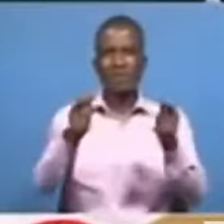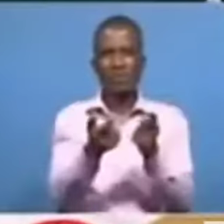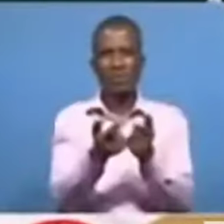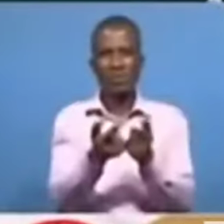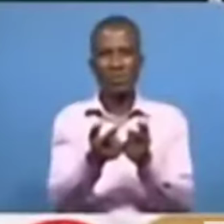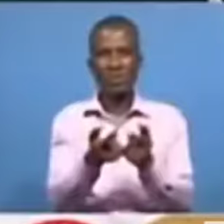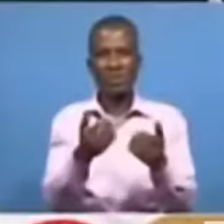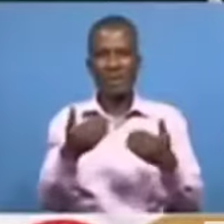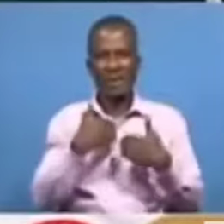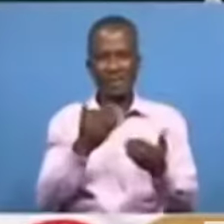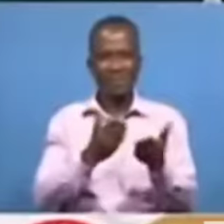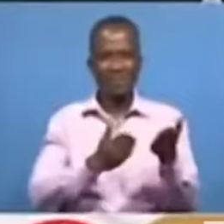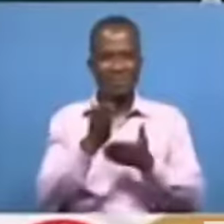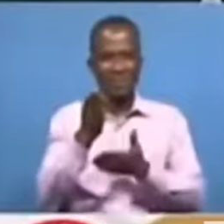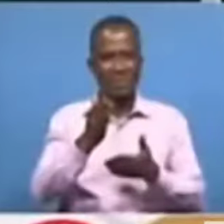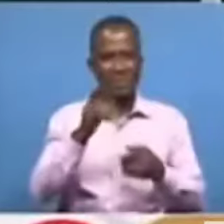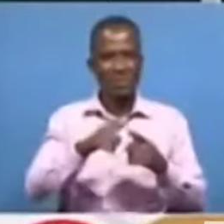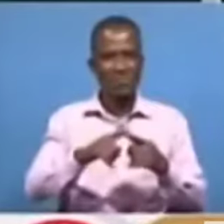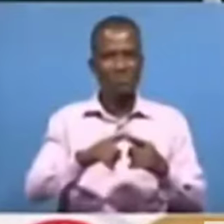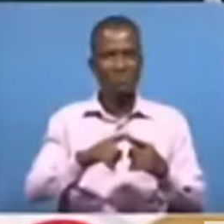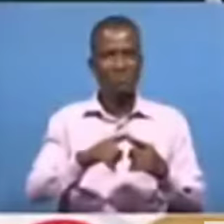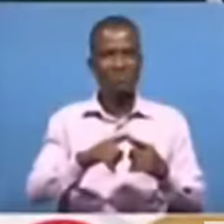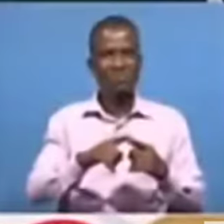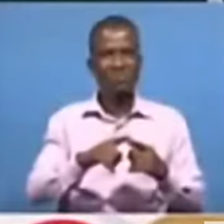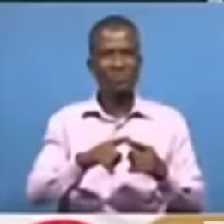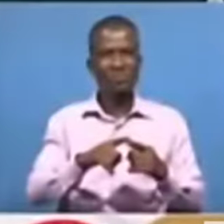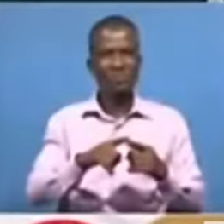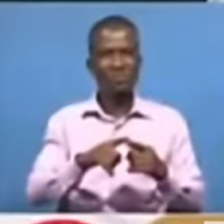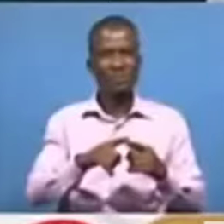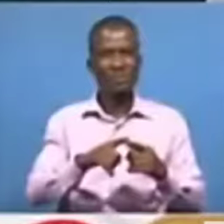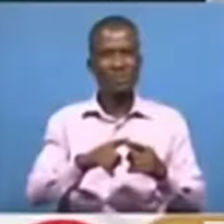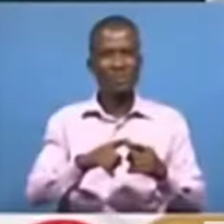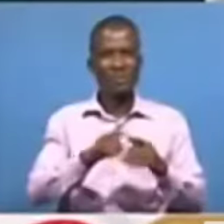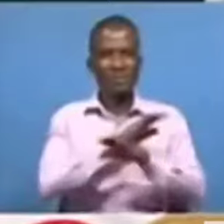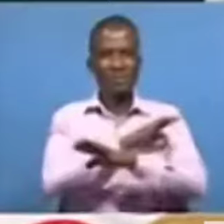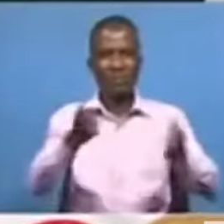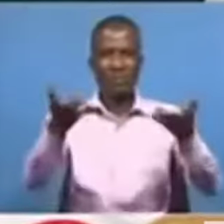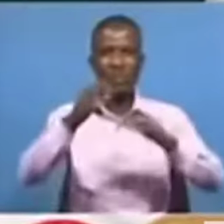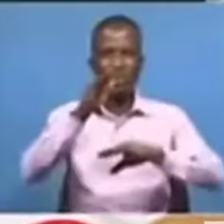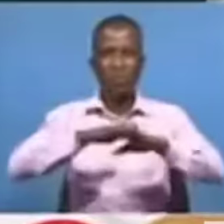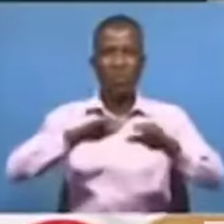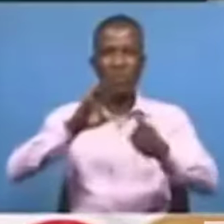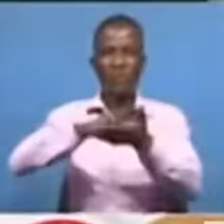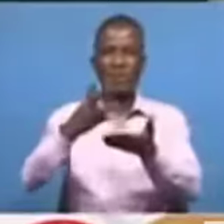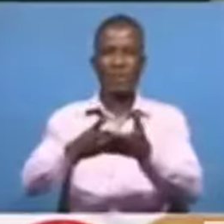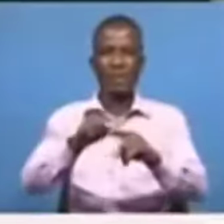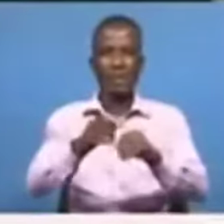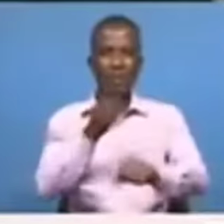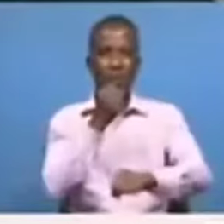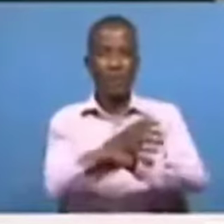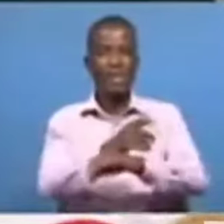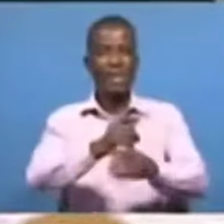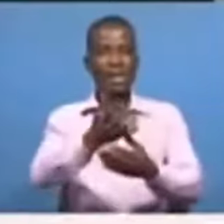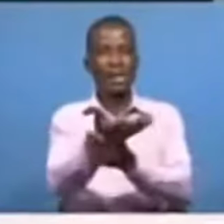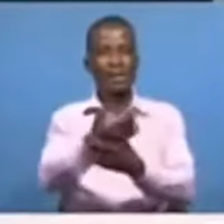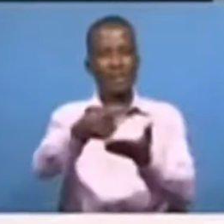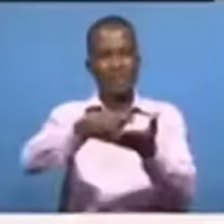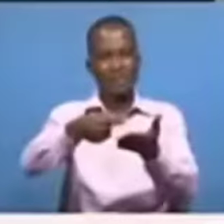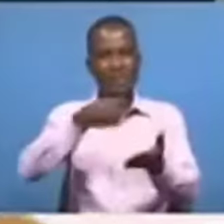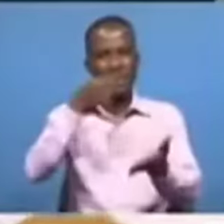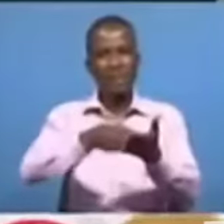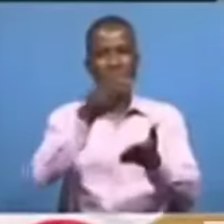having the rights not to call a witness who has already put in a witness statement.